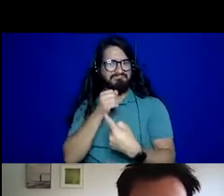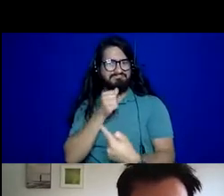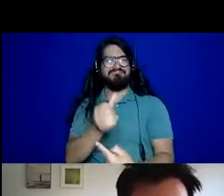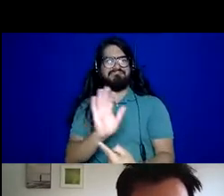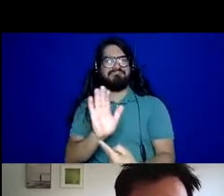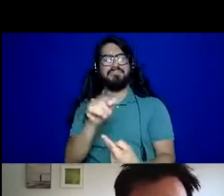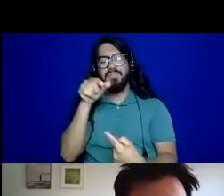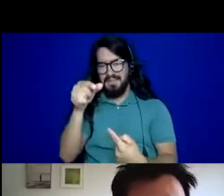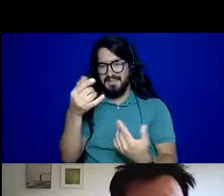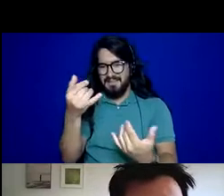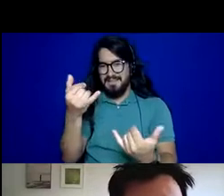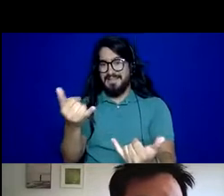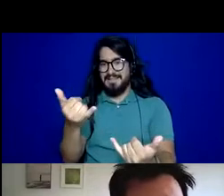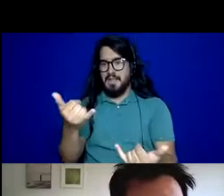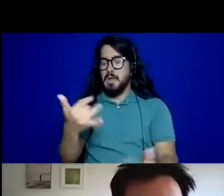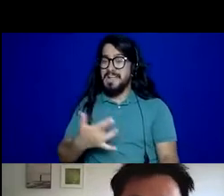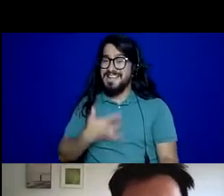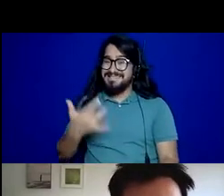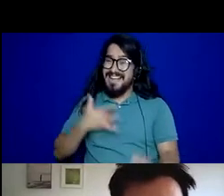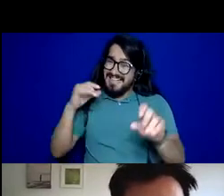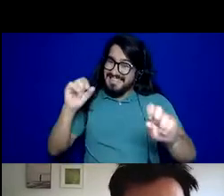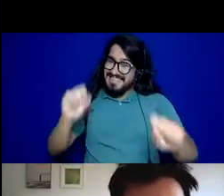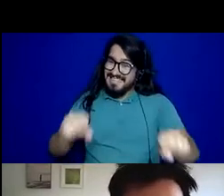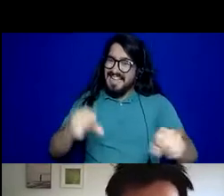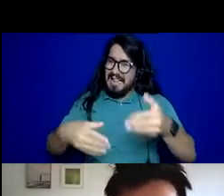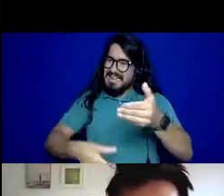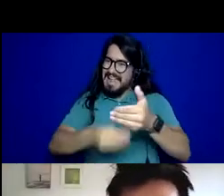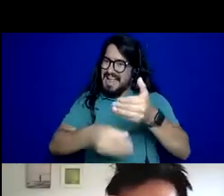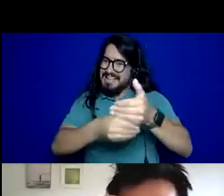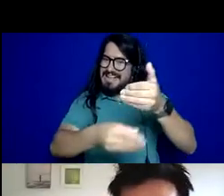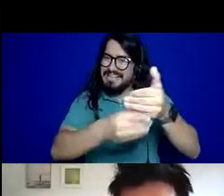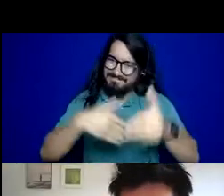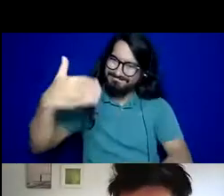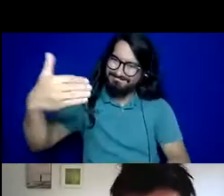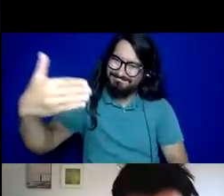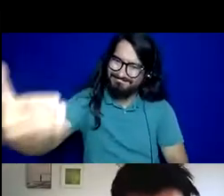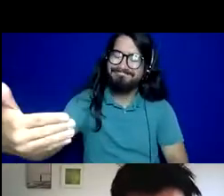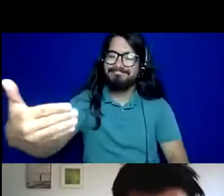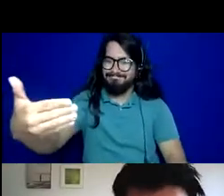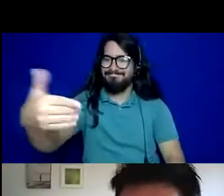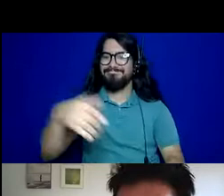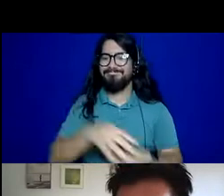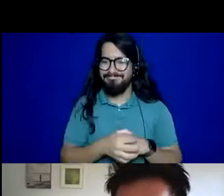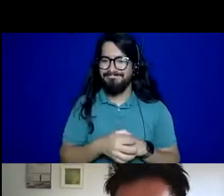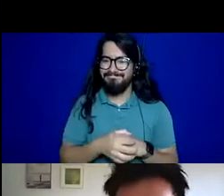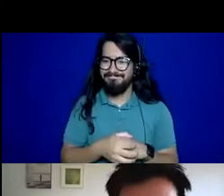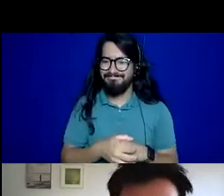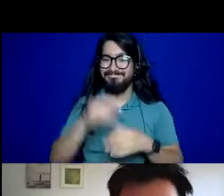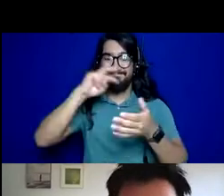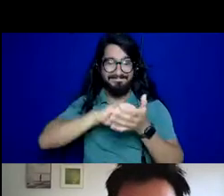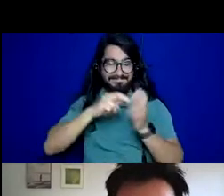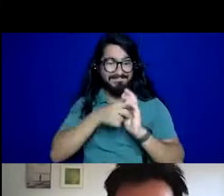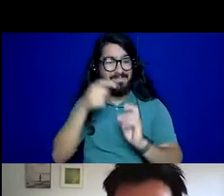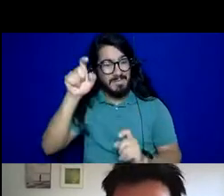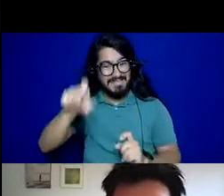getting way more sensing capabilities over time. And so we need to think about how we can